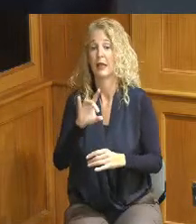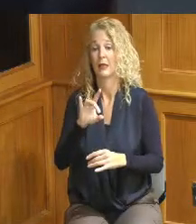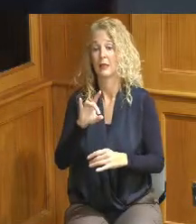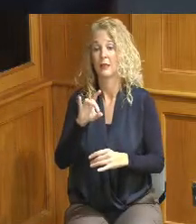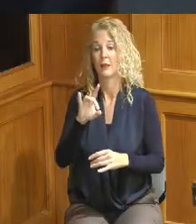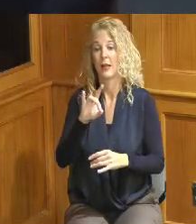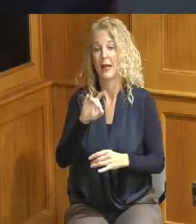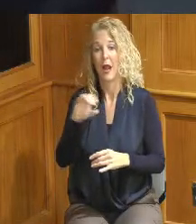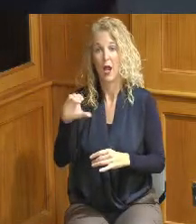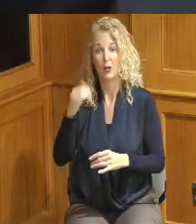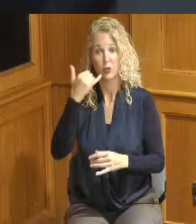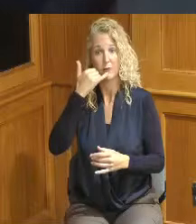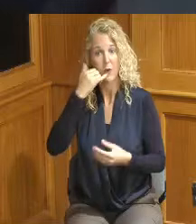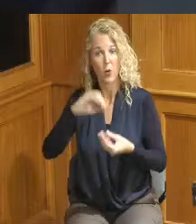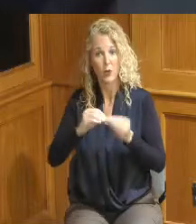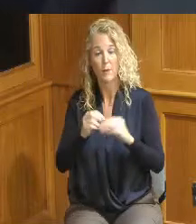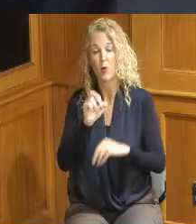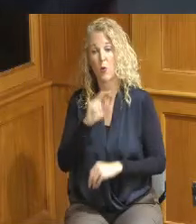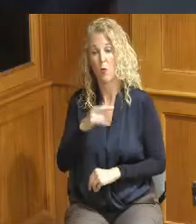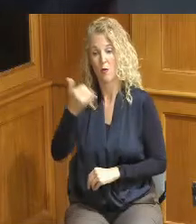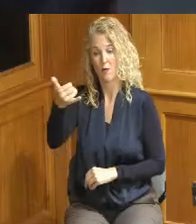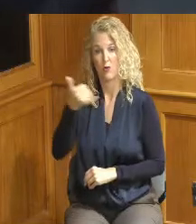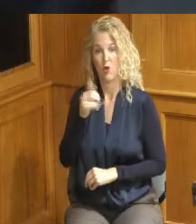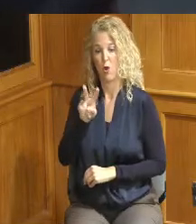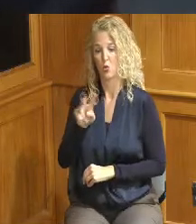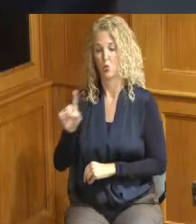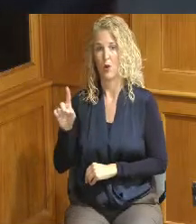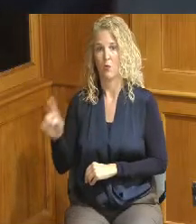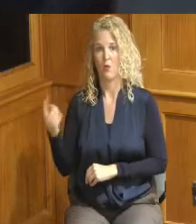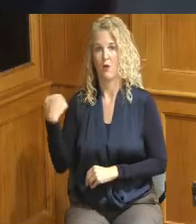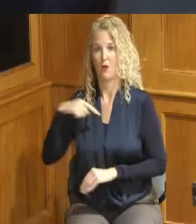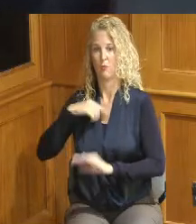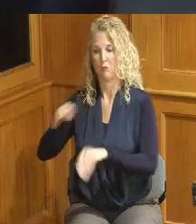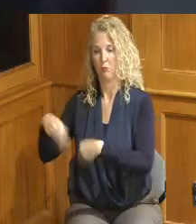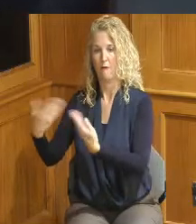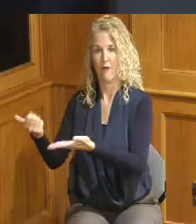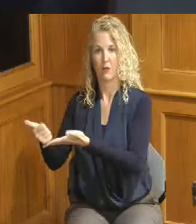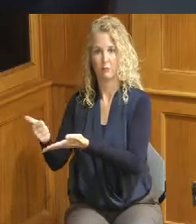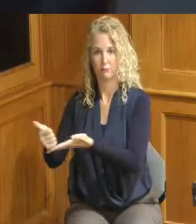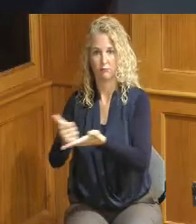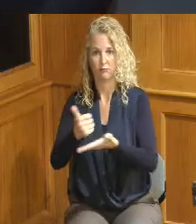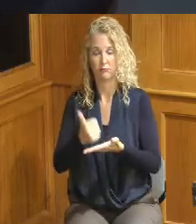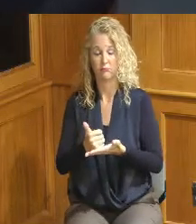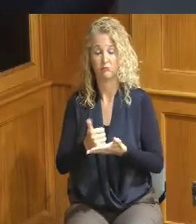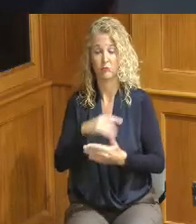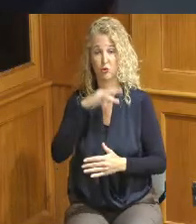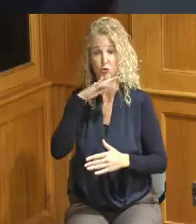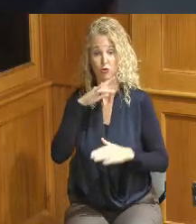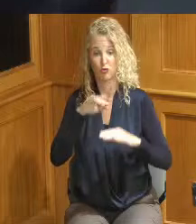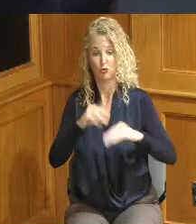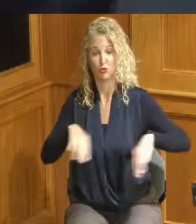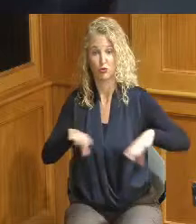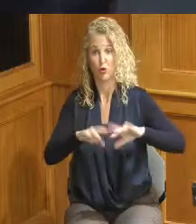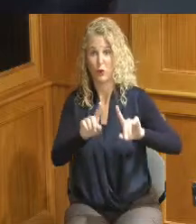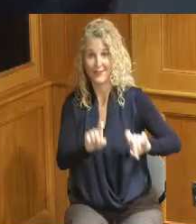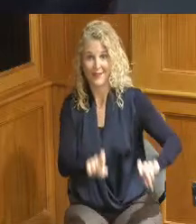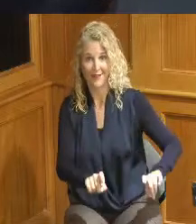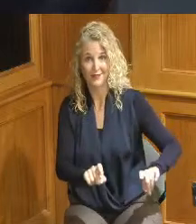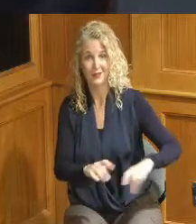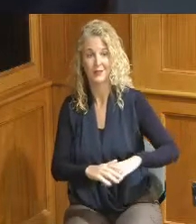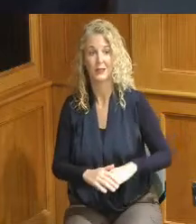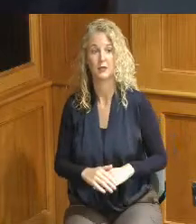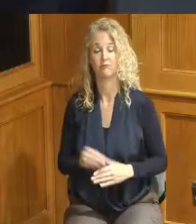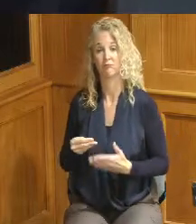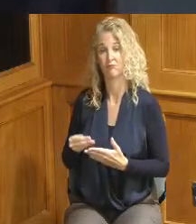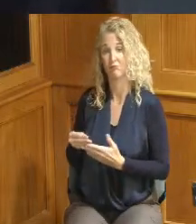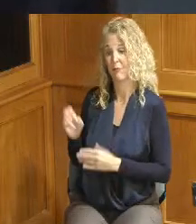call 211, who can answer general questions for them and direct them to the various lines, to ask for soil testing if they need it, reimburse